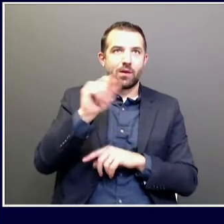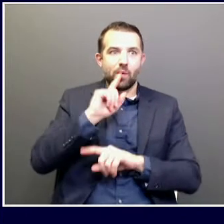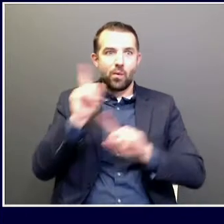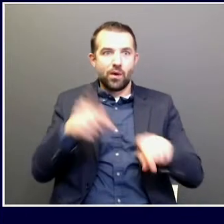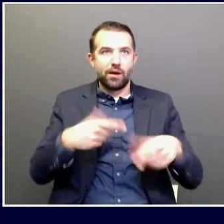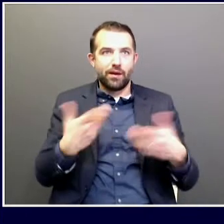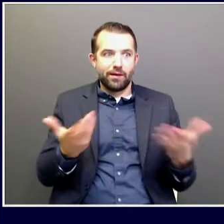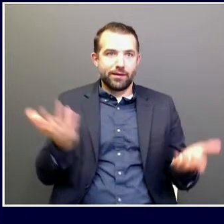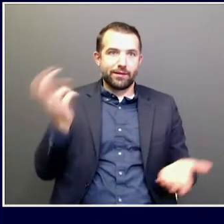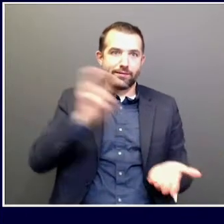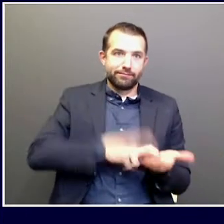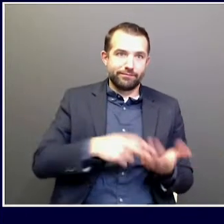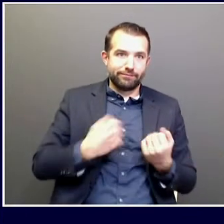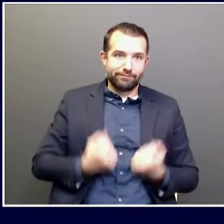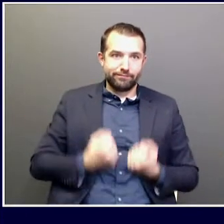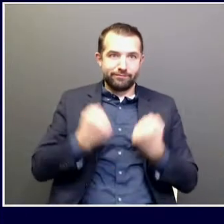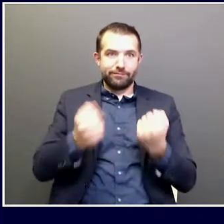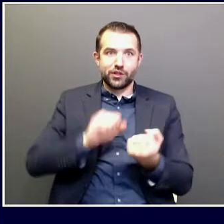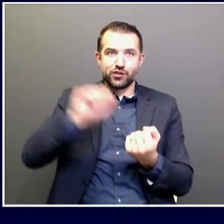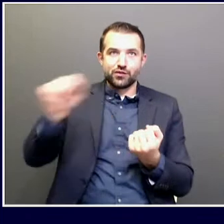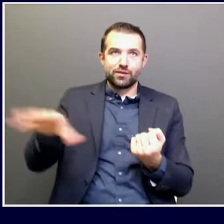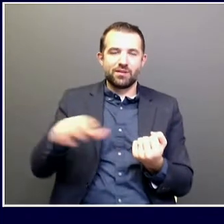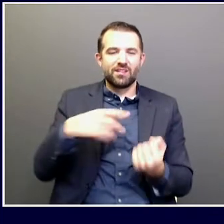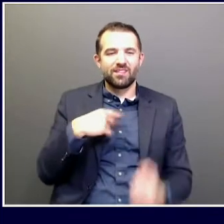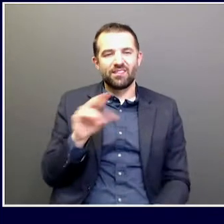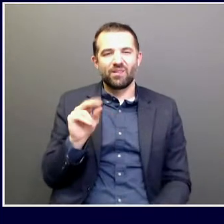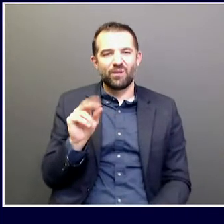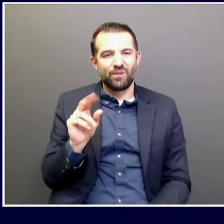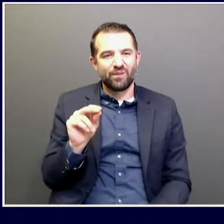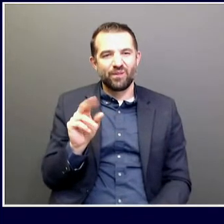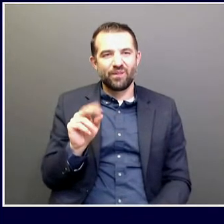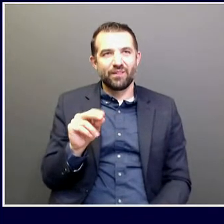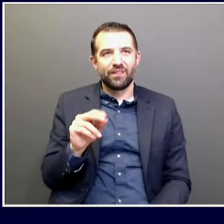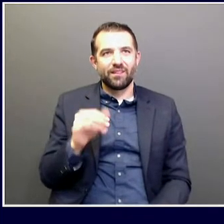people who have a mobility issue, a challenge,